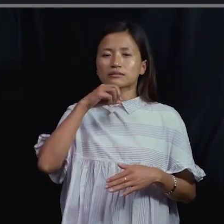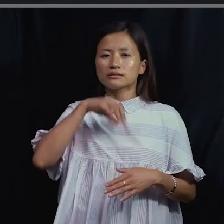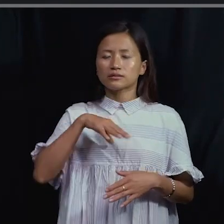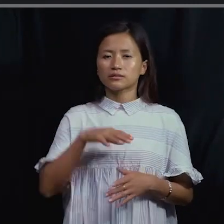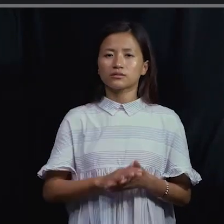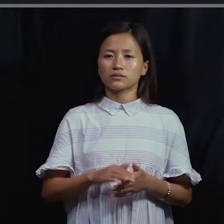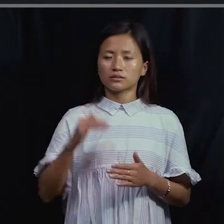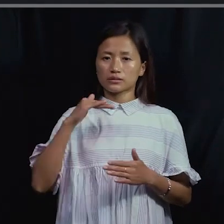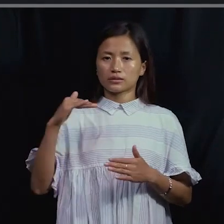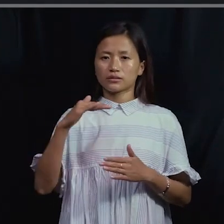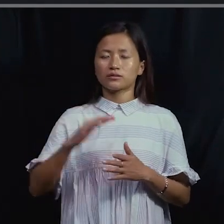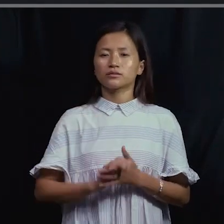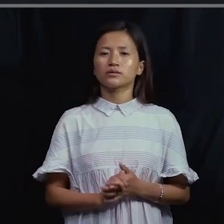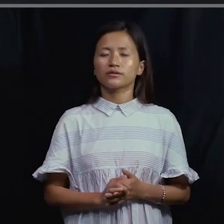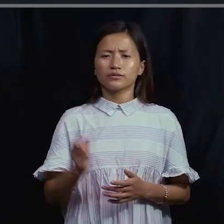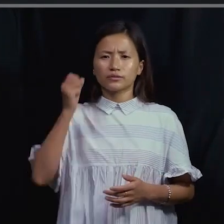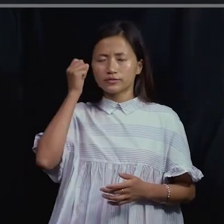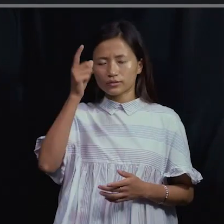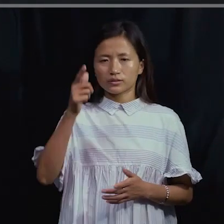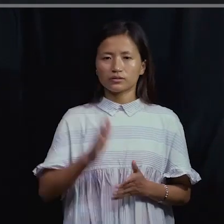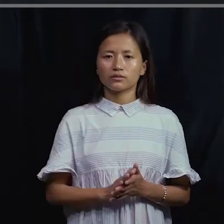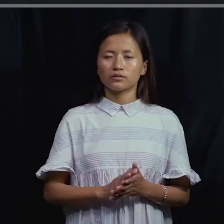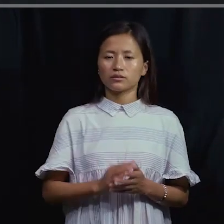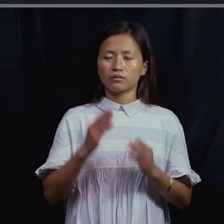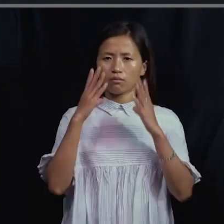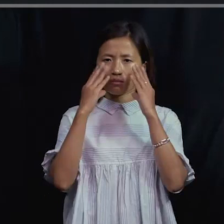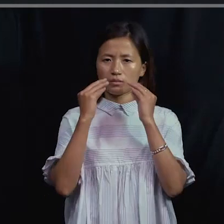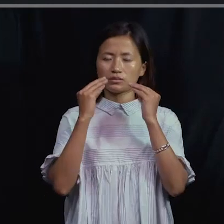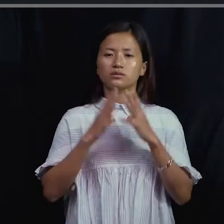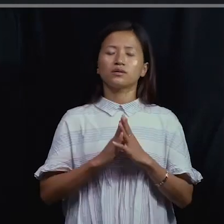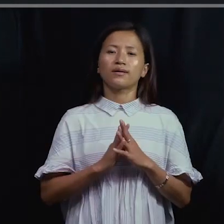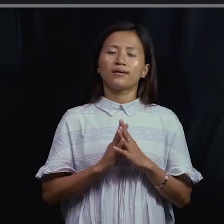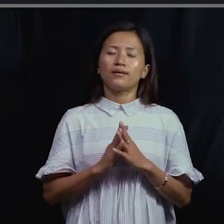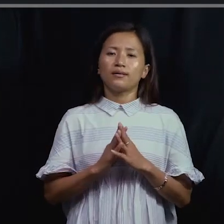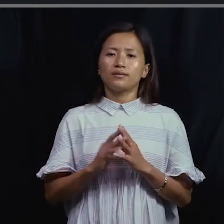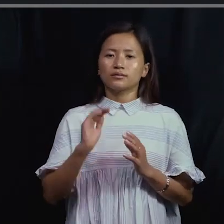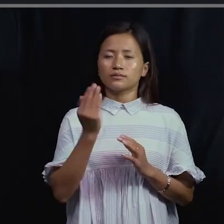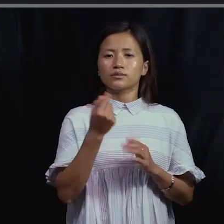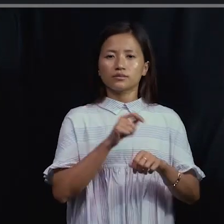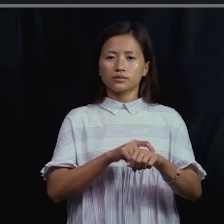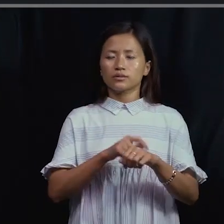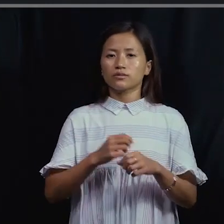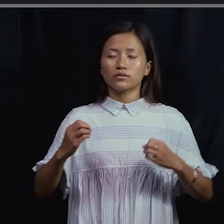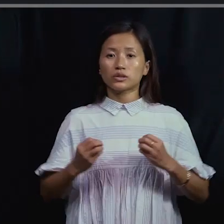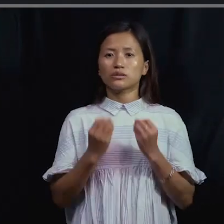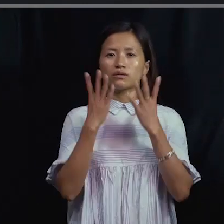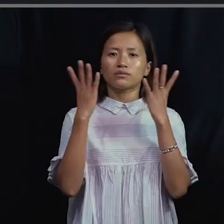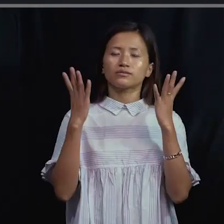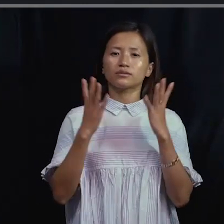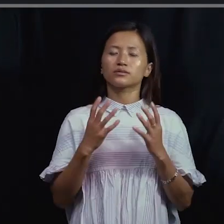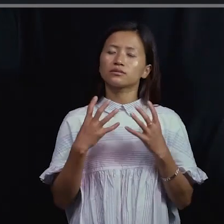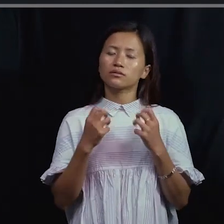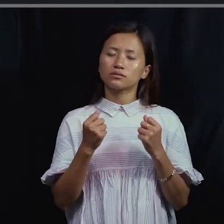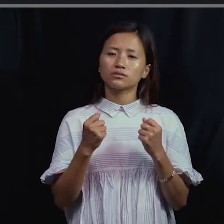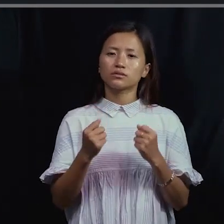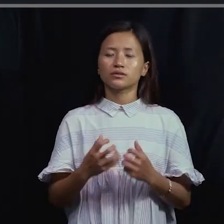And sometimes you feel angry, sometimes you become very moody, right? Sometimes you are like overjoyful, you cannot control